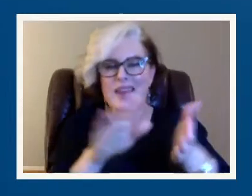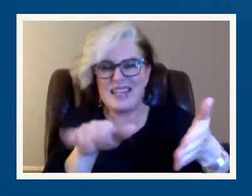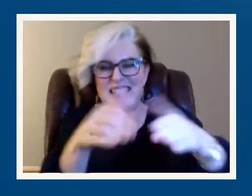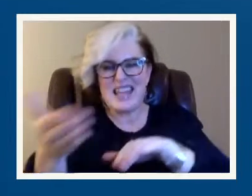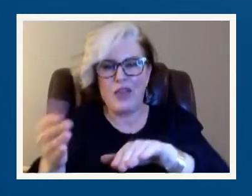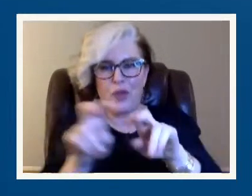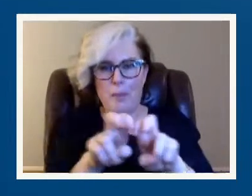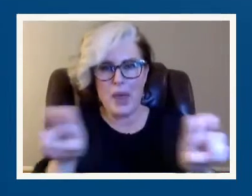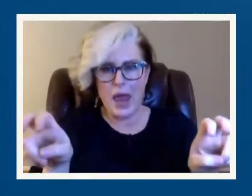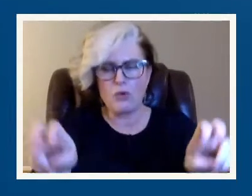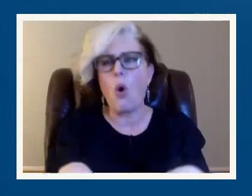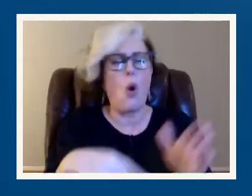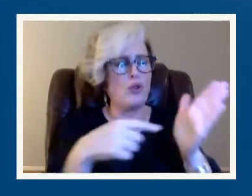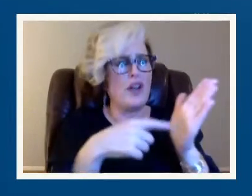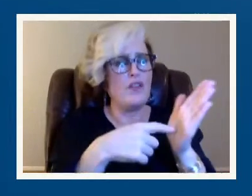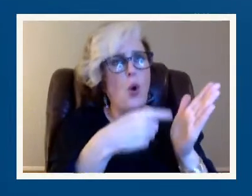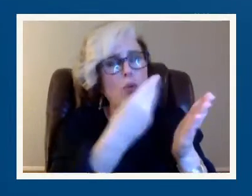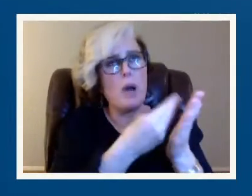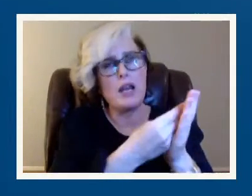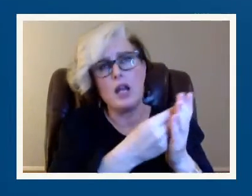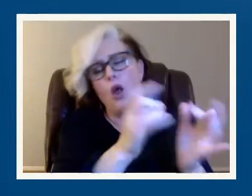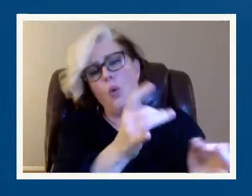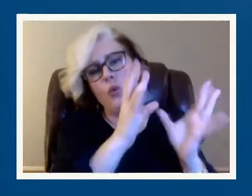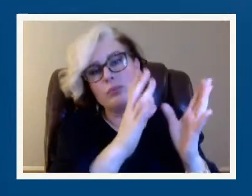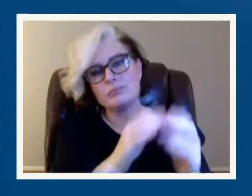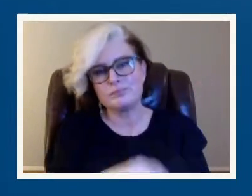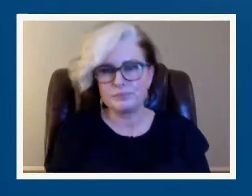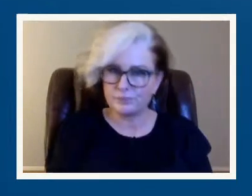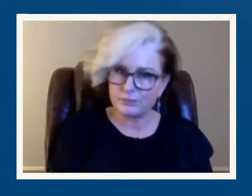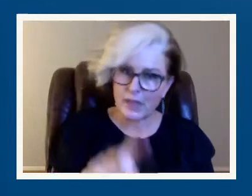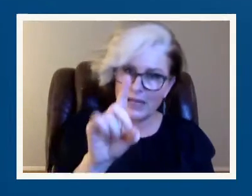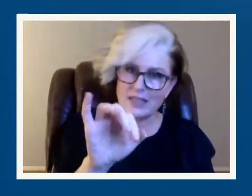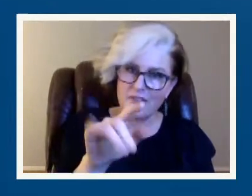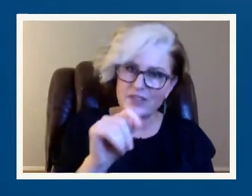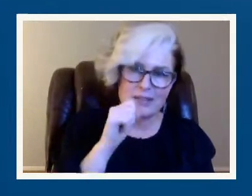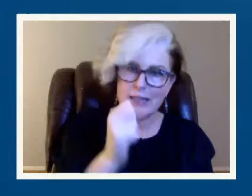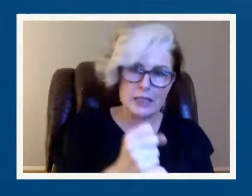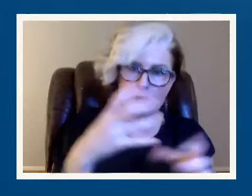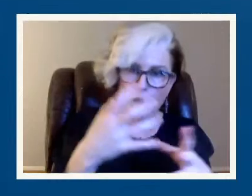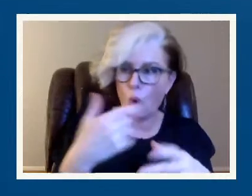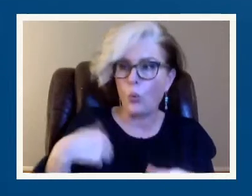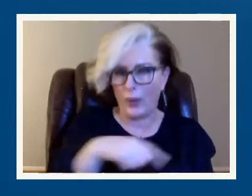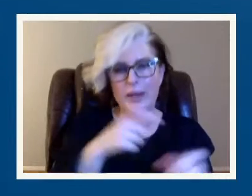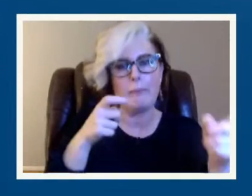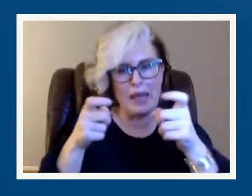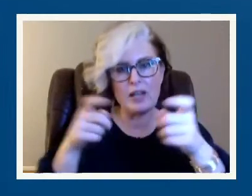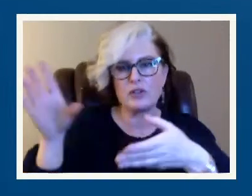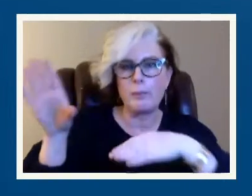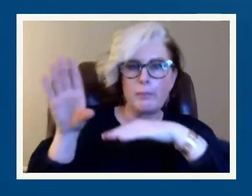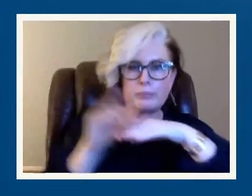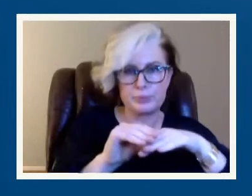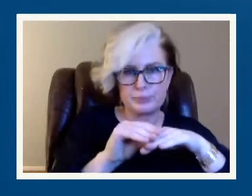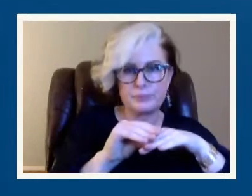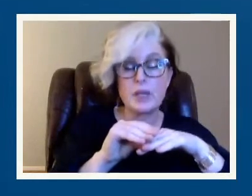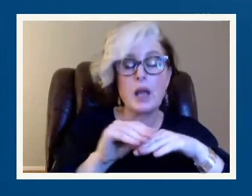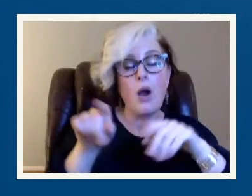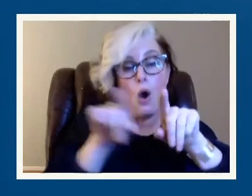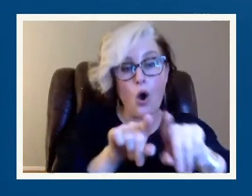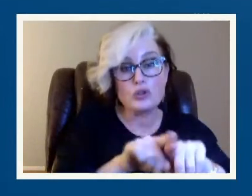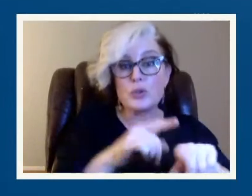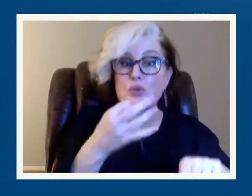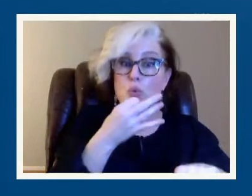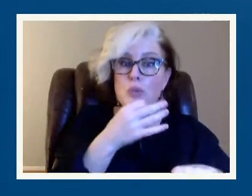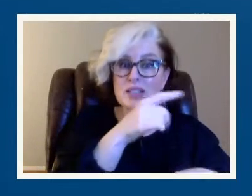going to ruin the country. It turns out the deficits didn't explode. We actually brought them down. And by the way, as soon as they got